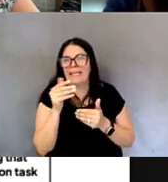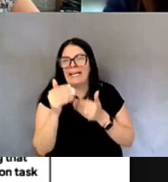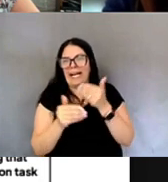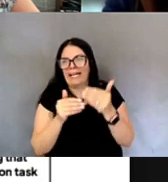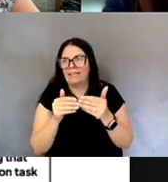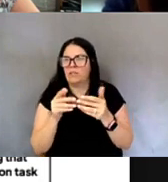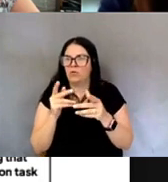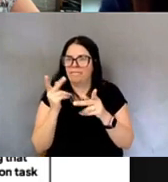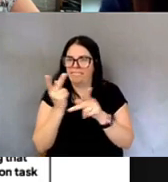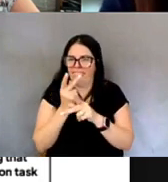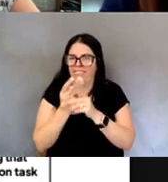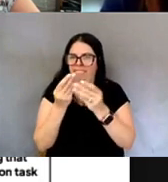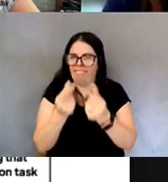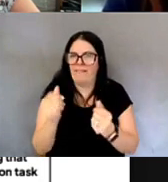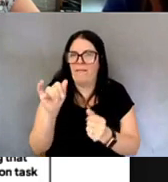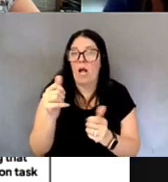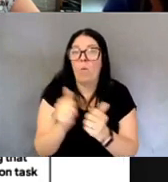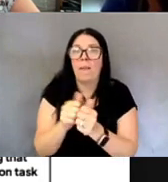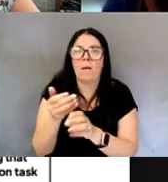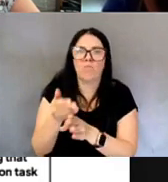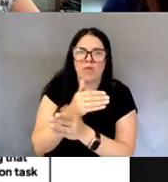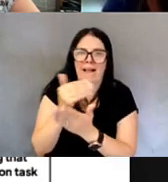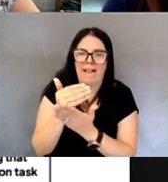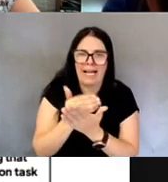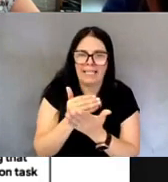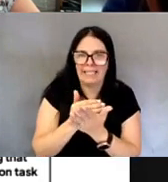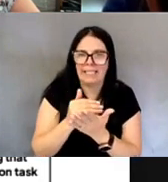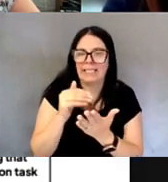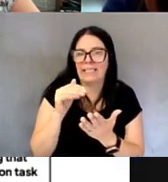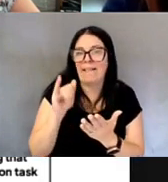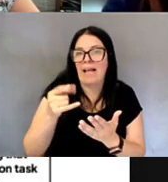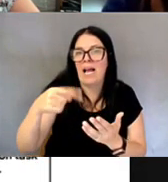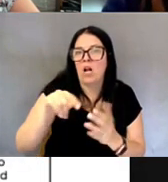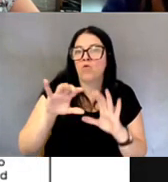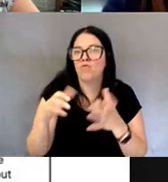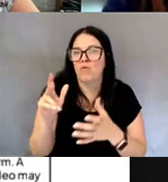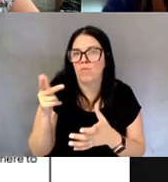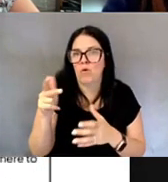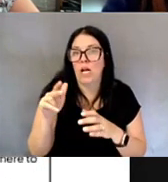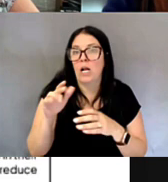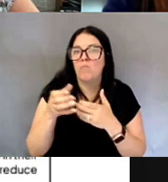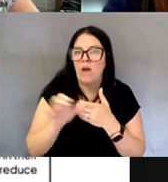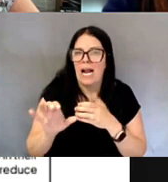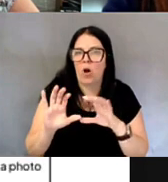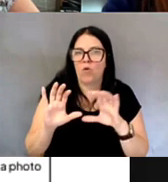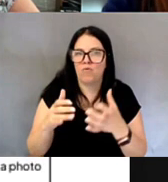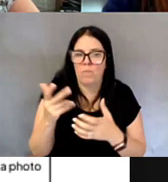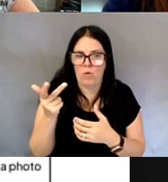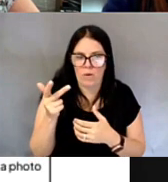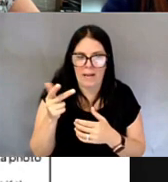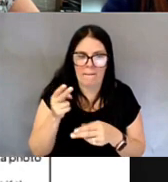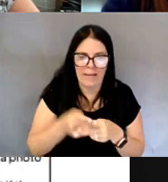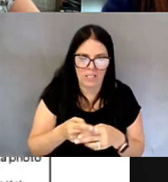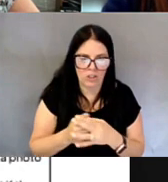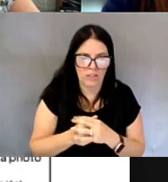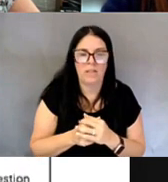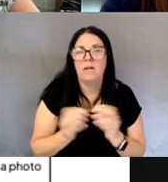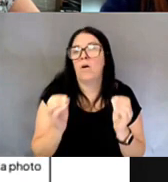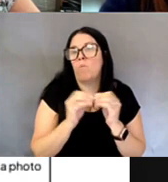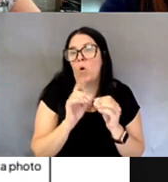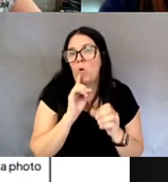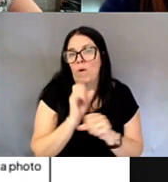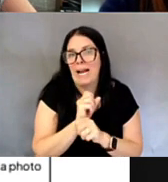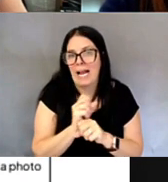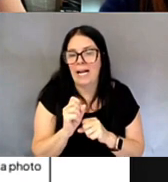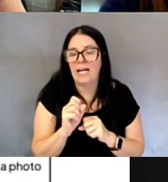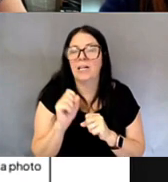the pass with those pre-lesson tasks that breakout room group 3 mentioned. More realities would be if